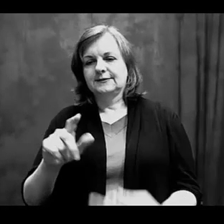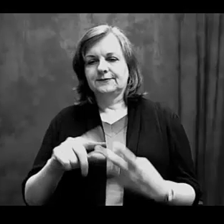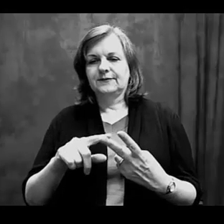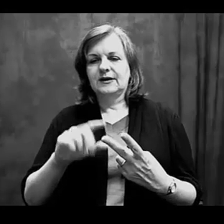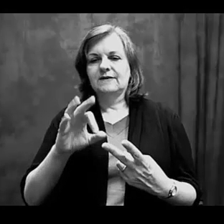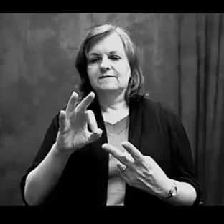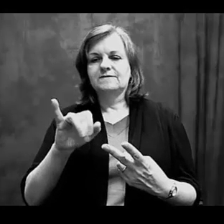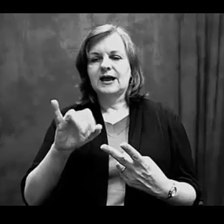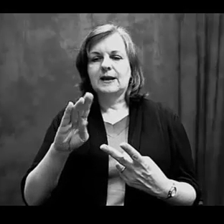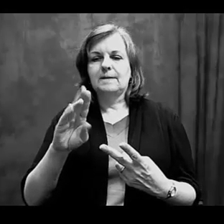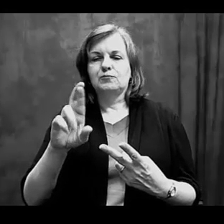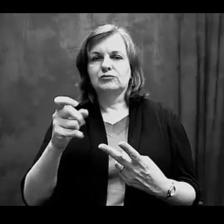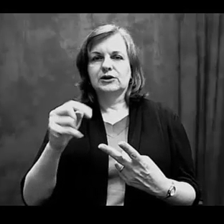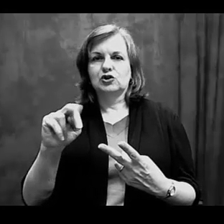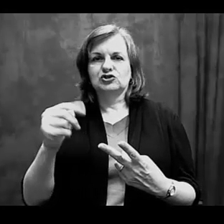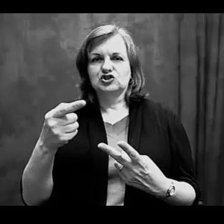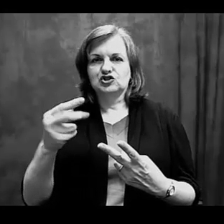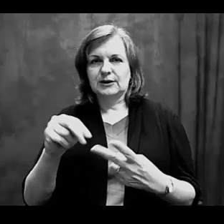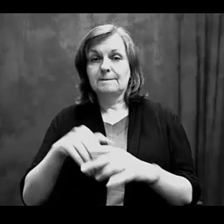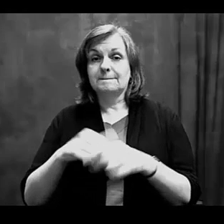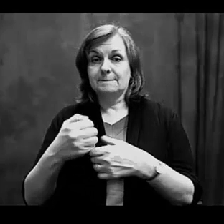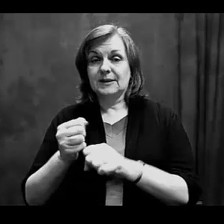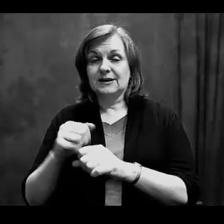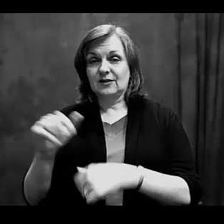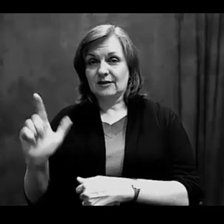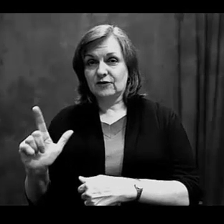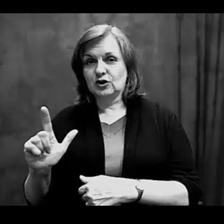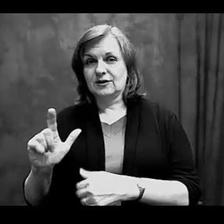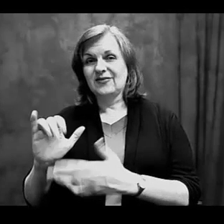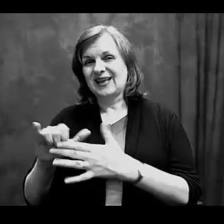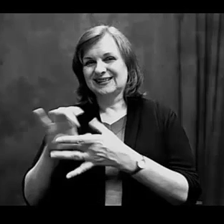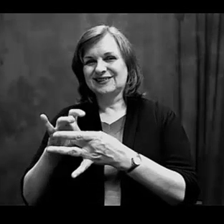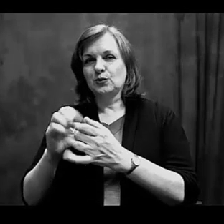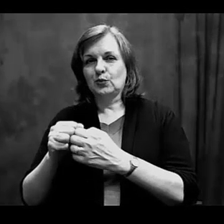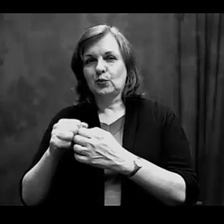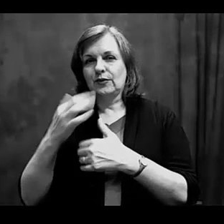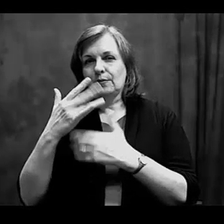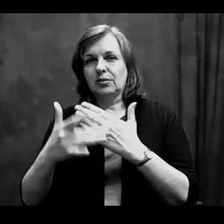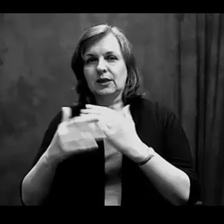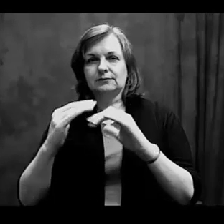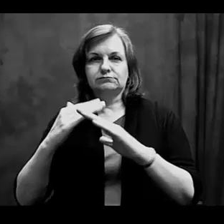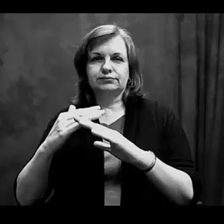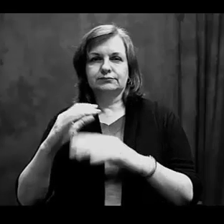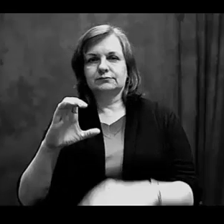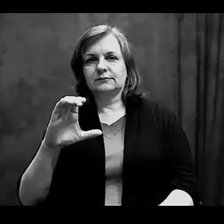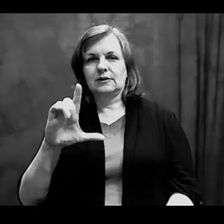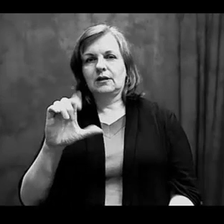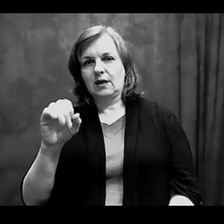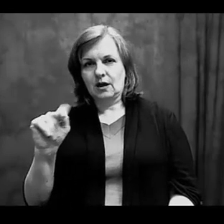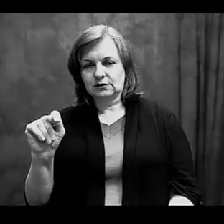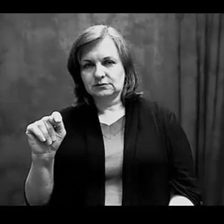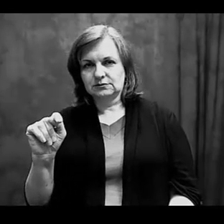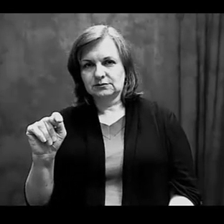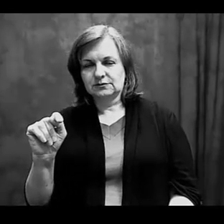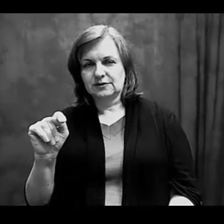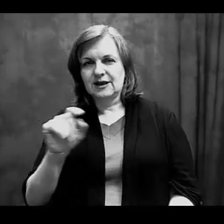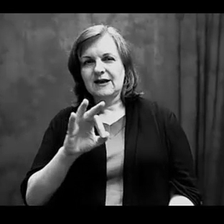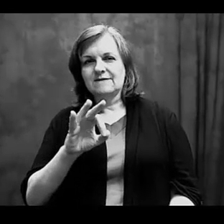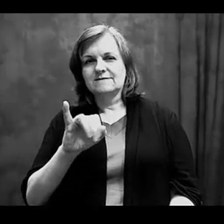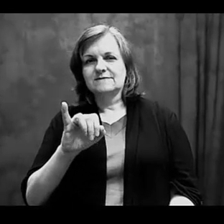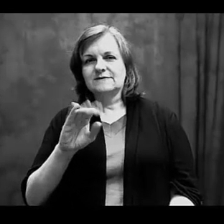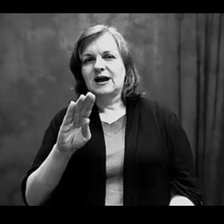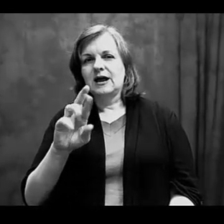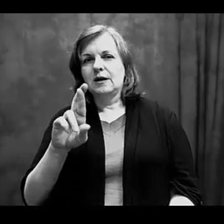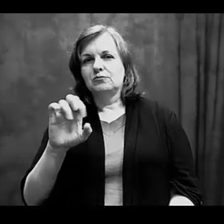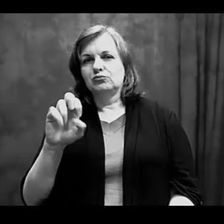transport hormones and fatty acids. Fibrinogen, again, made in the liver, and this one is the one that's associated with blood clotting.